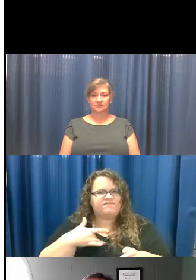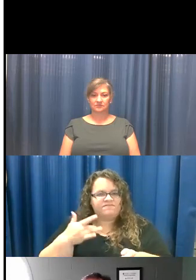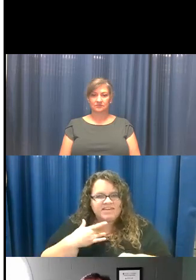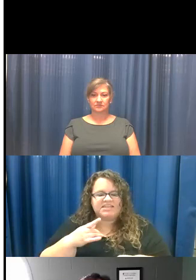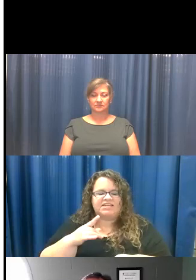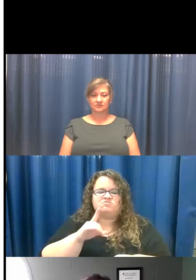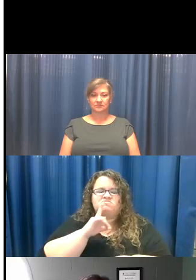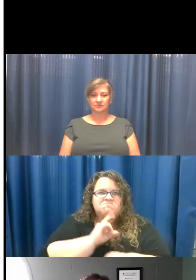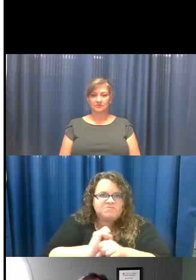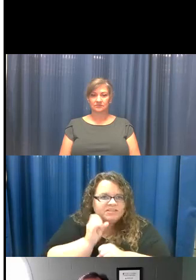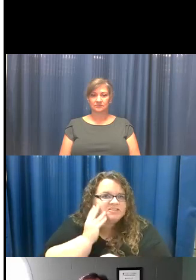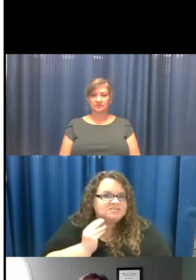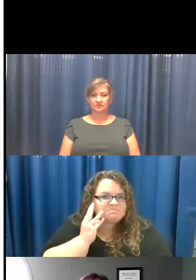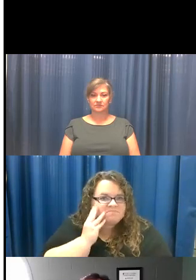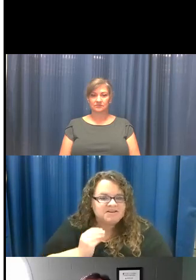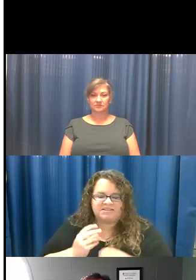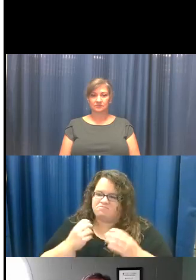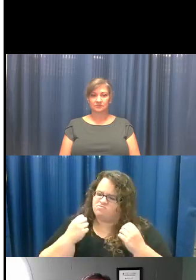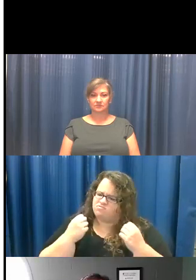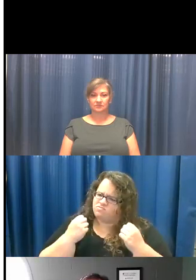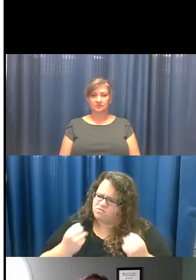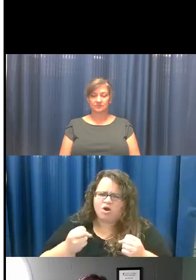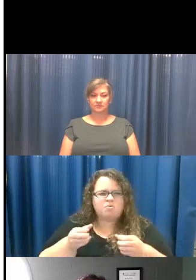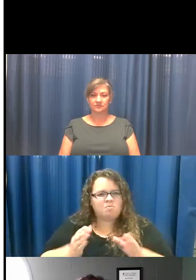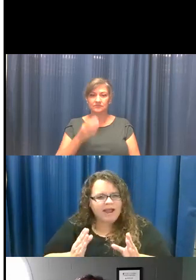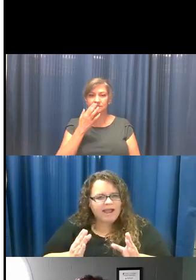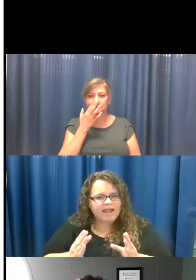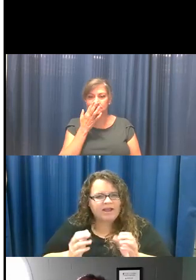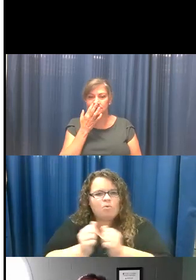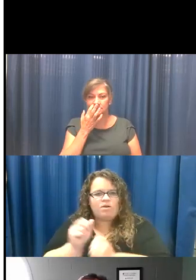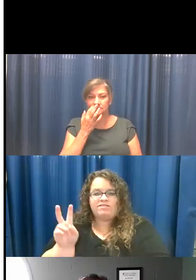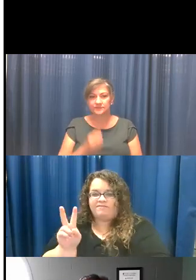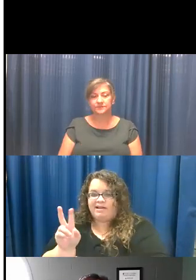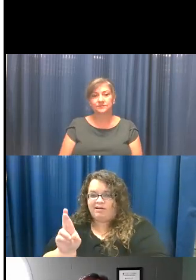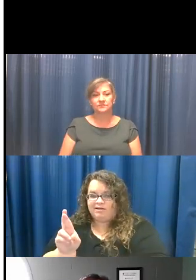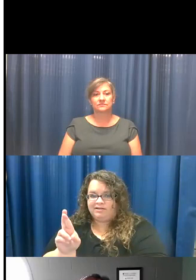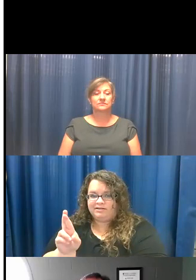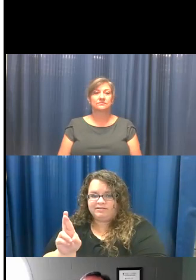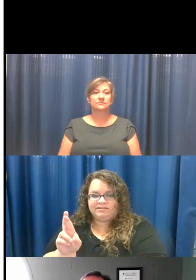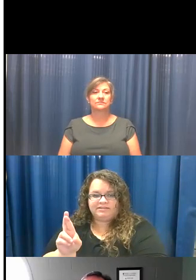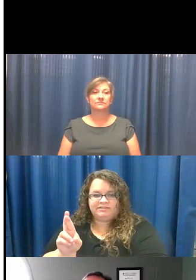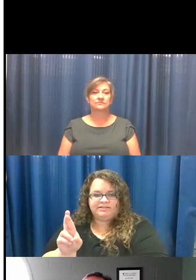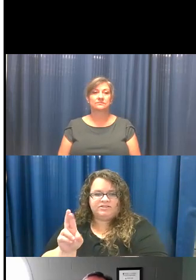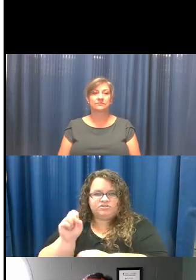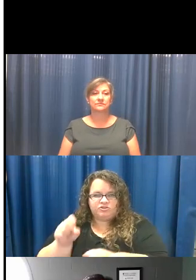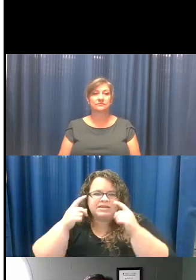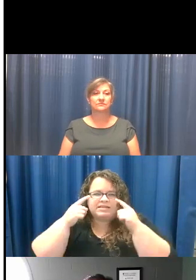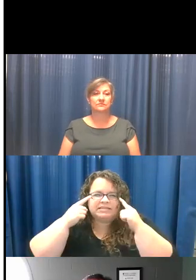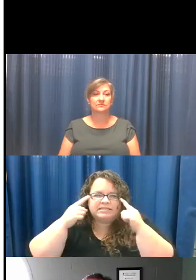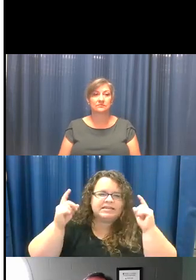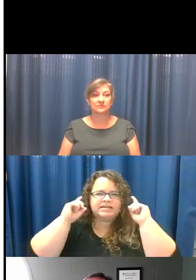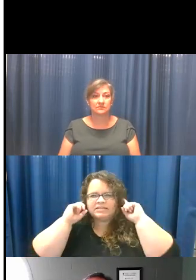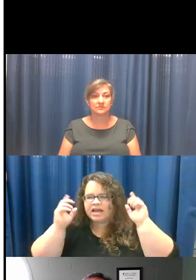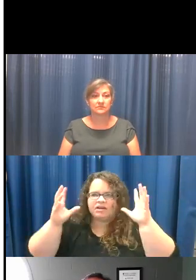this in a very powerful way through virtual reality technology. Sound, sight, everything is